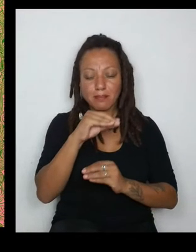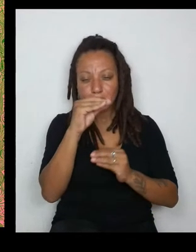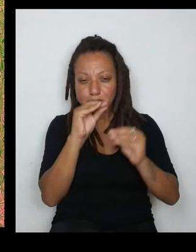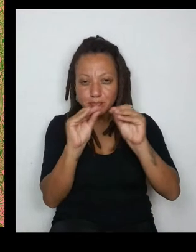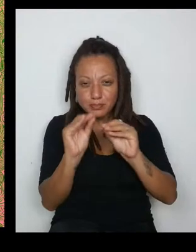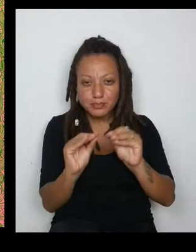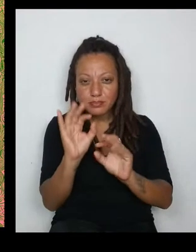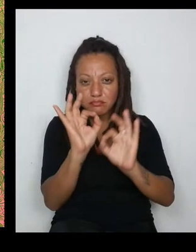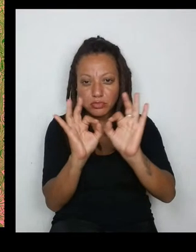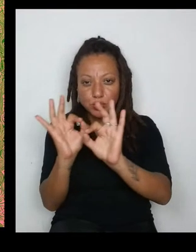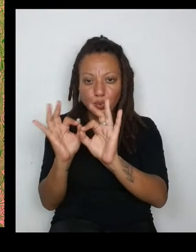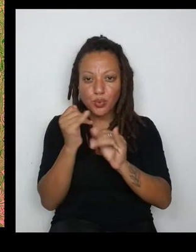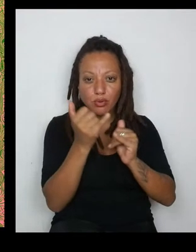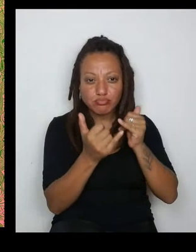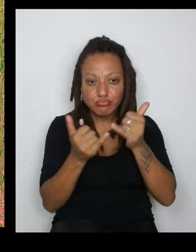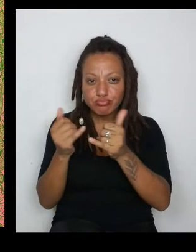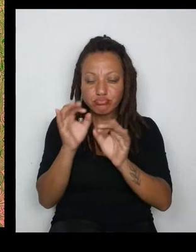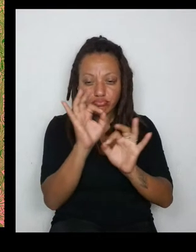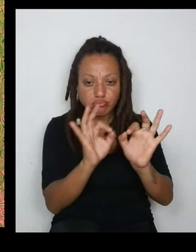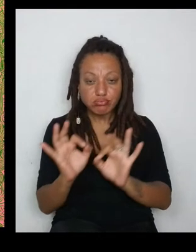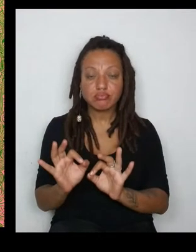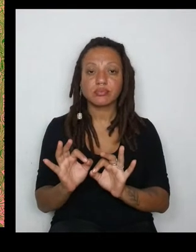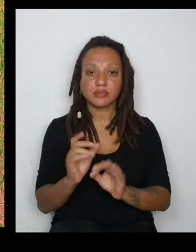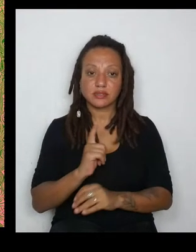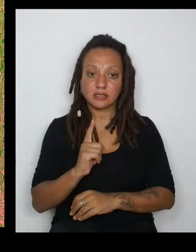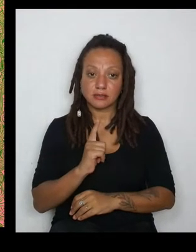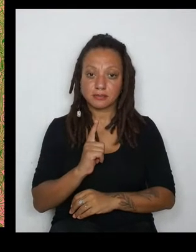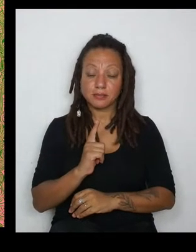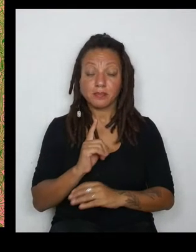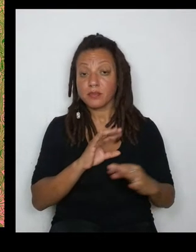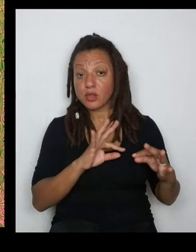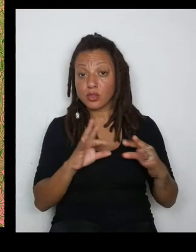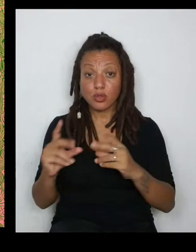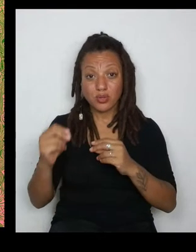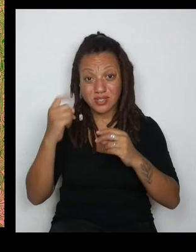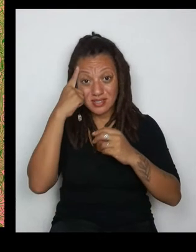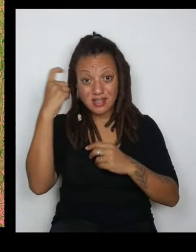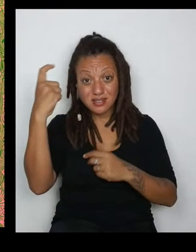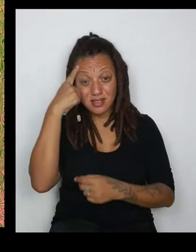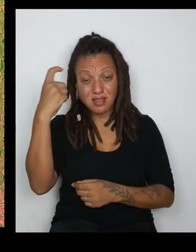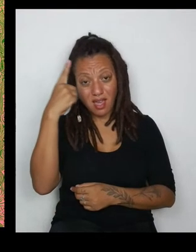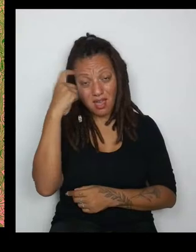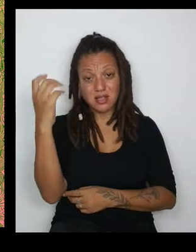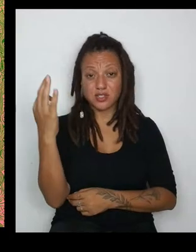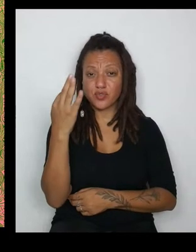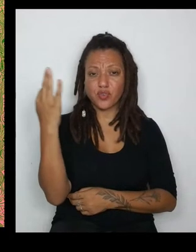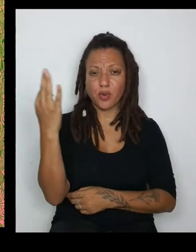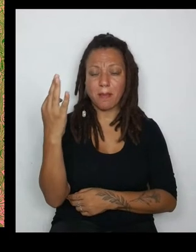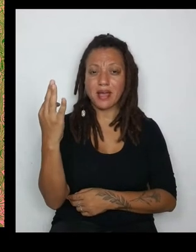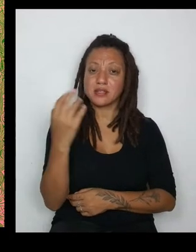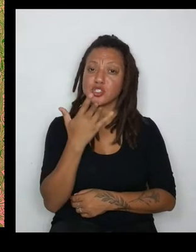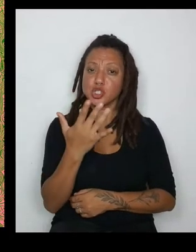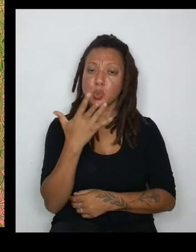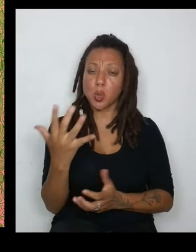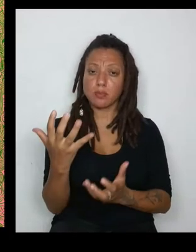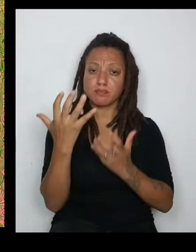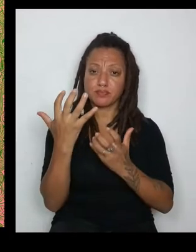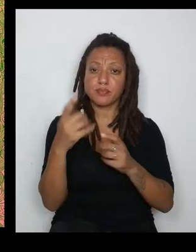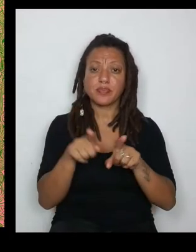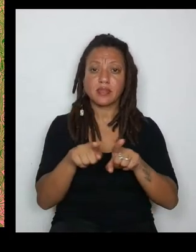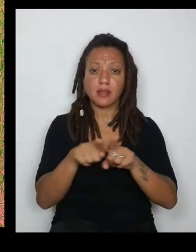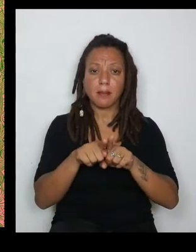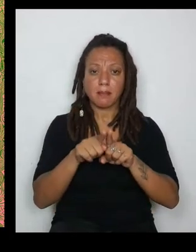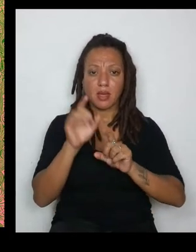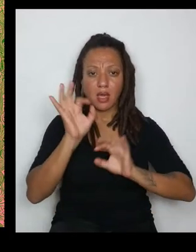uh ideas the formal ideas of saturation and decoration that we think about in relation to um to